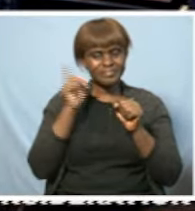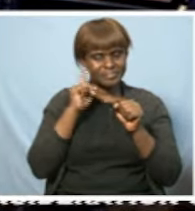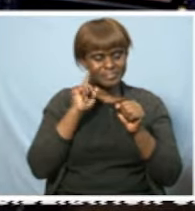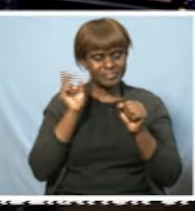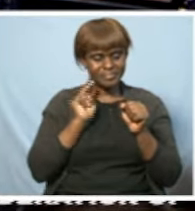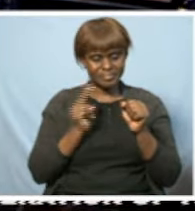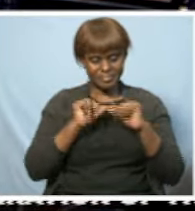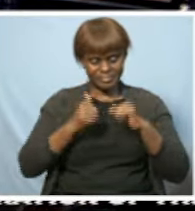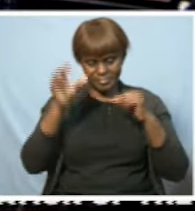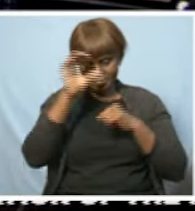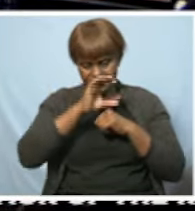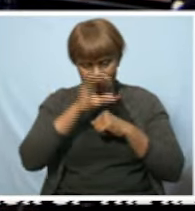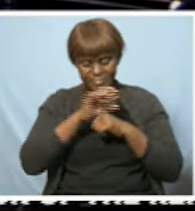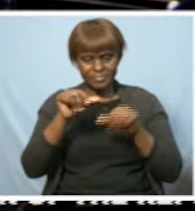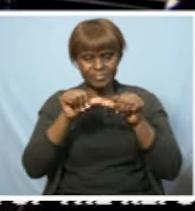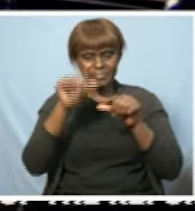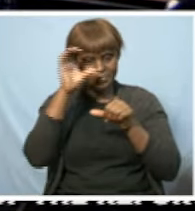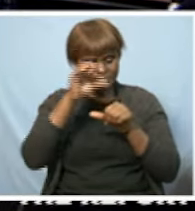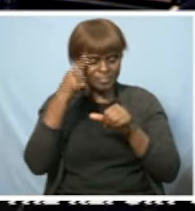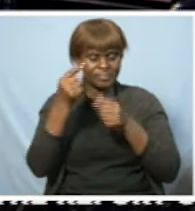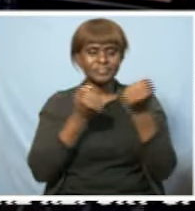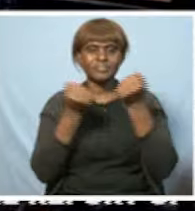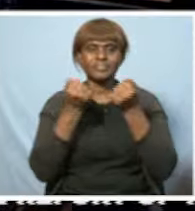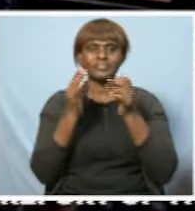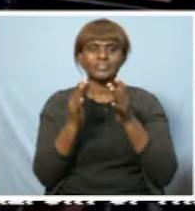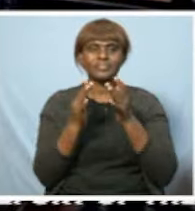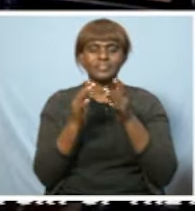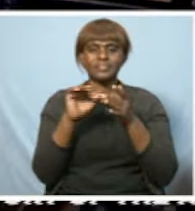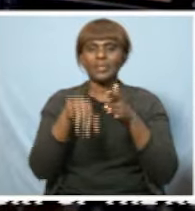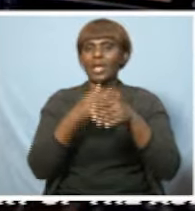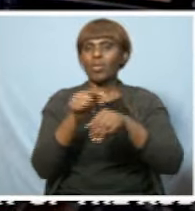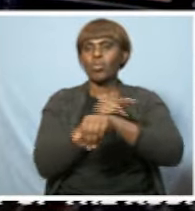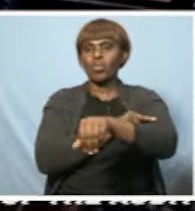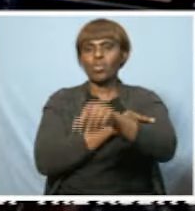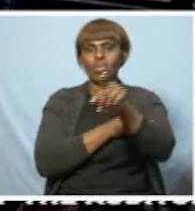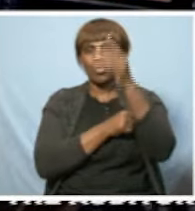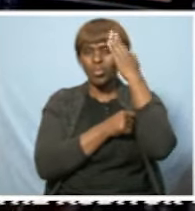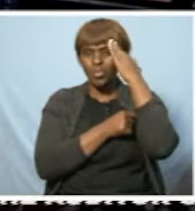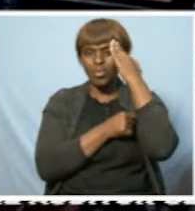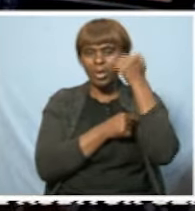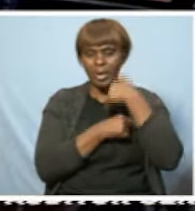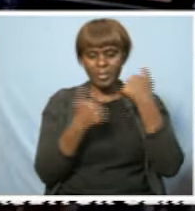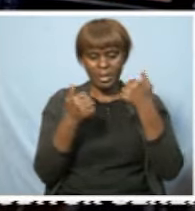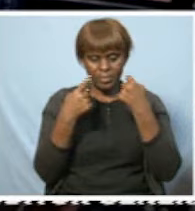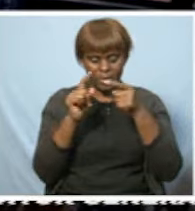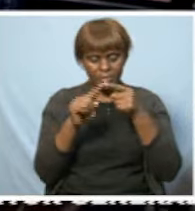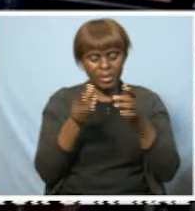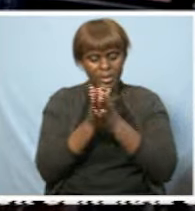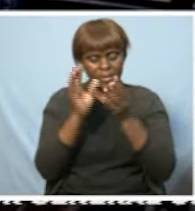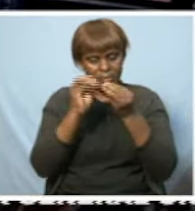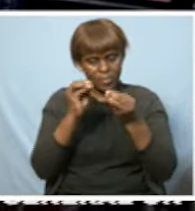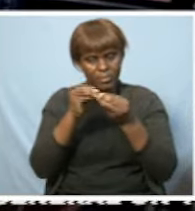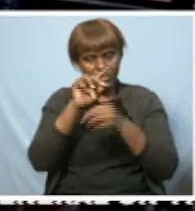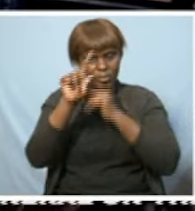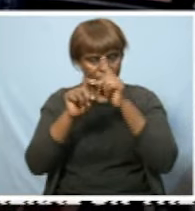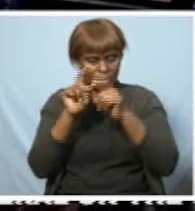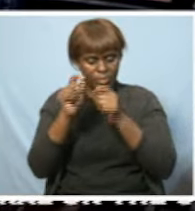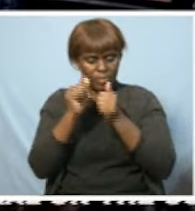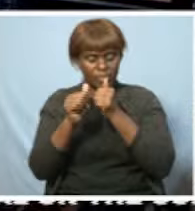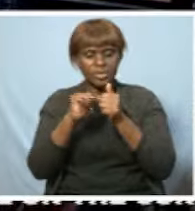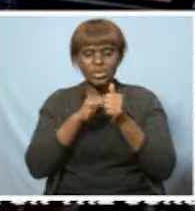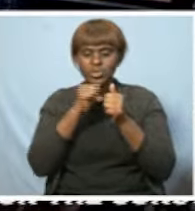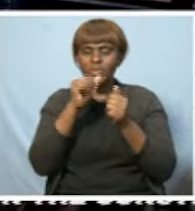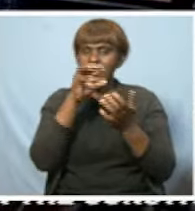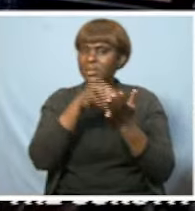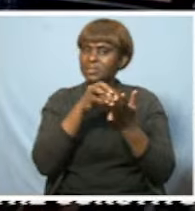no, we are still looking for a driver. No, we are for how long? You know, they are prompting us to ask further questions, which should not be the